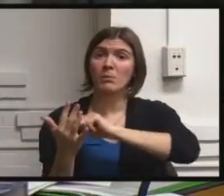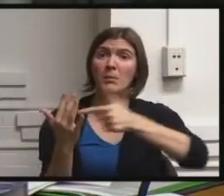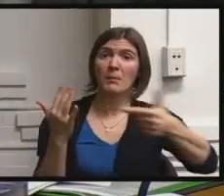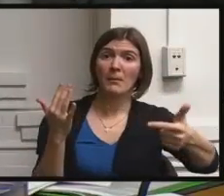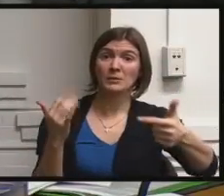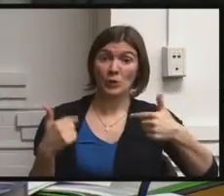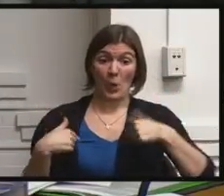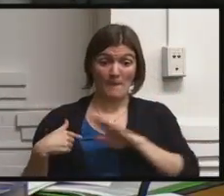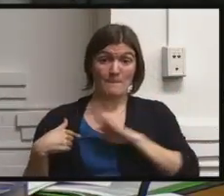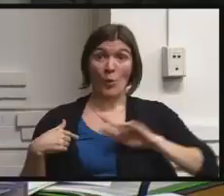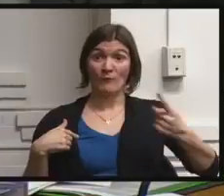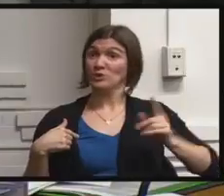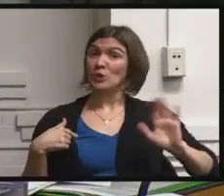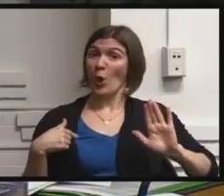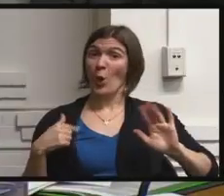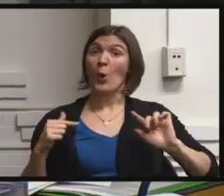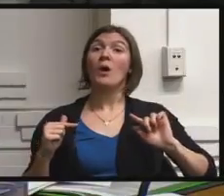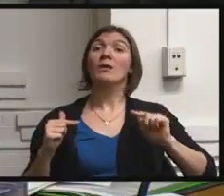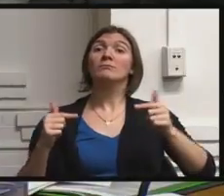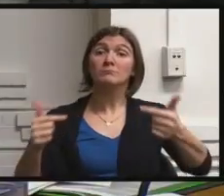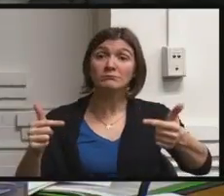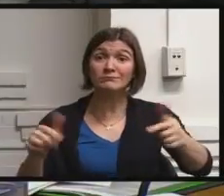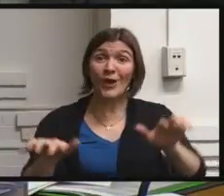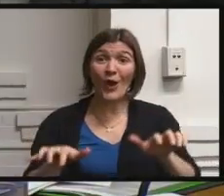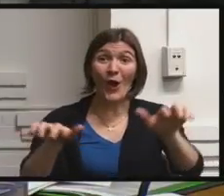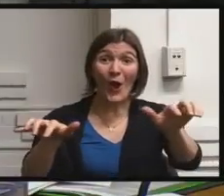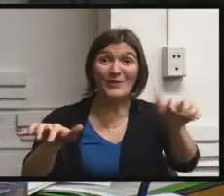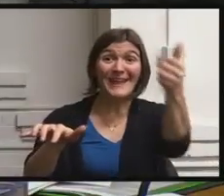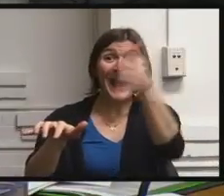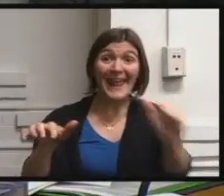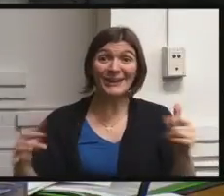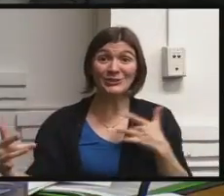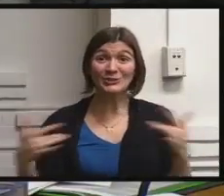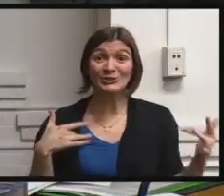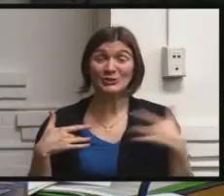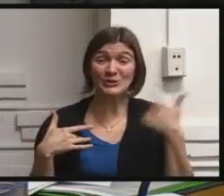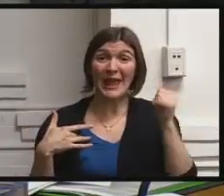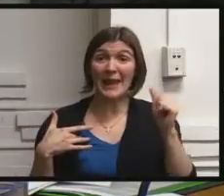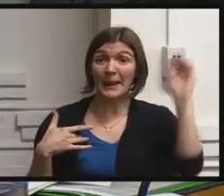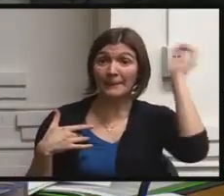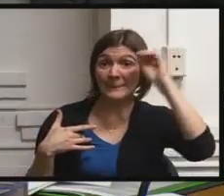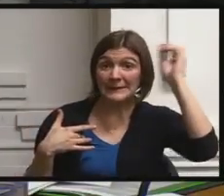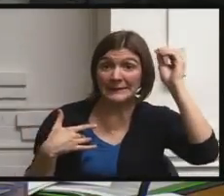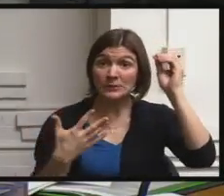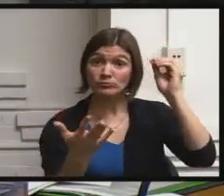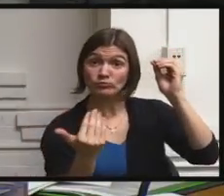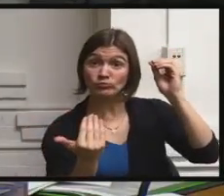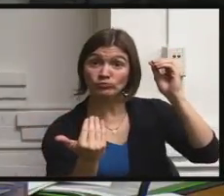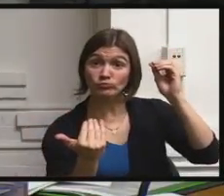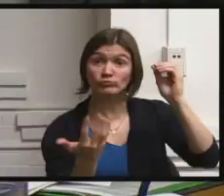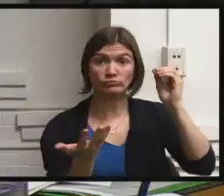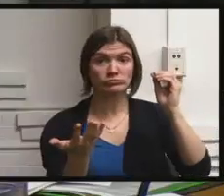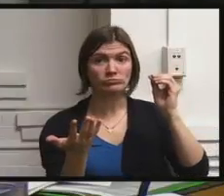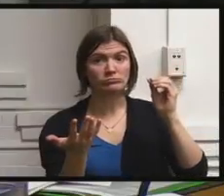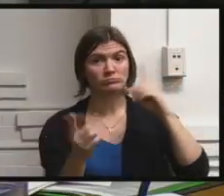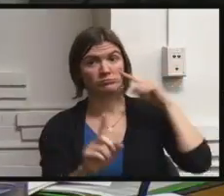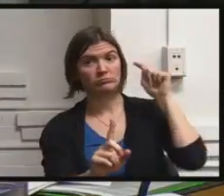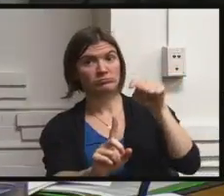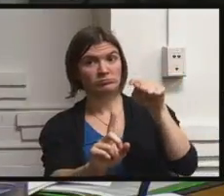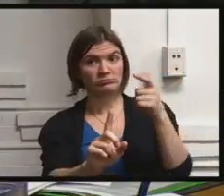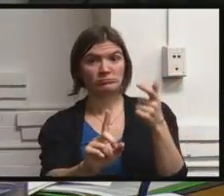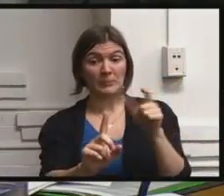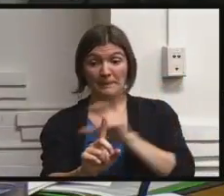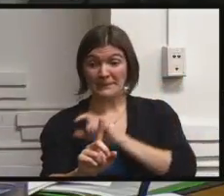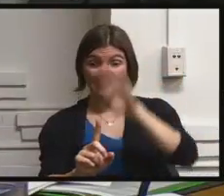says anything, I'm going to inquire if there's anybody who's in attendance who wants to speak to whether